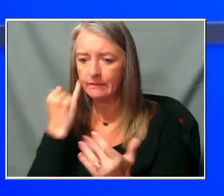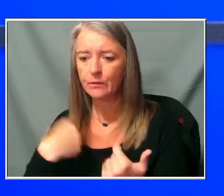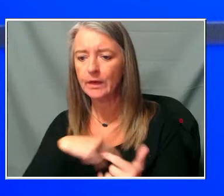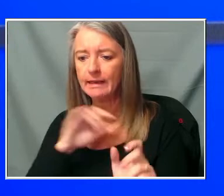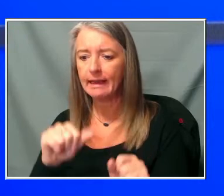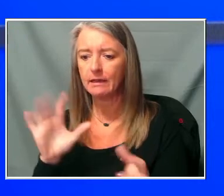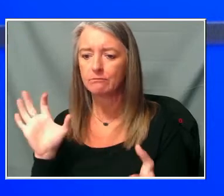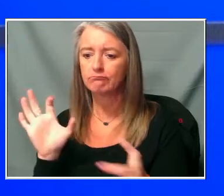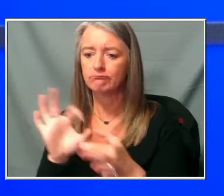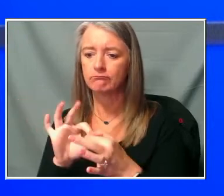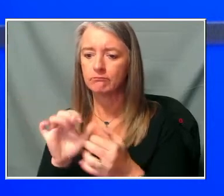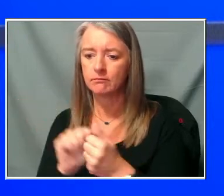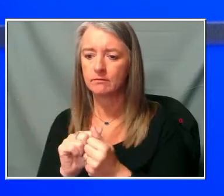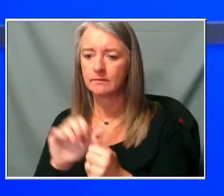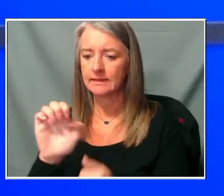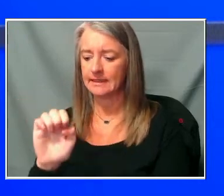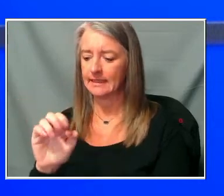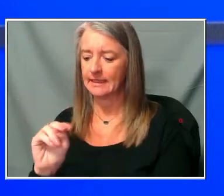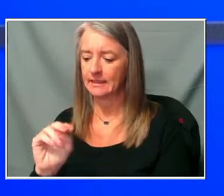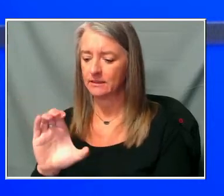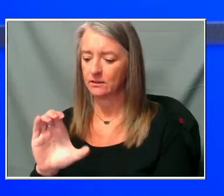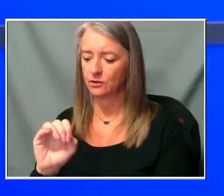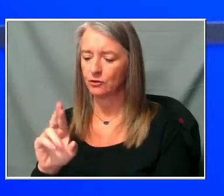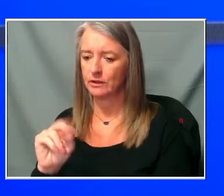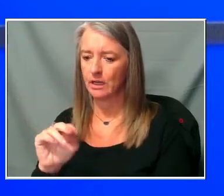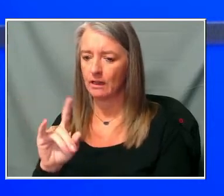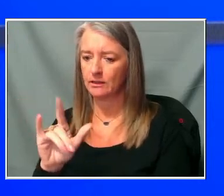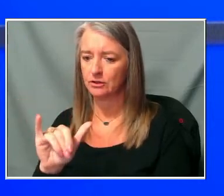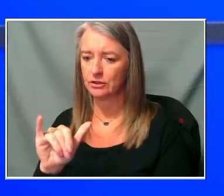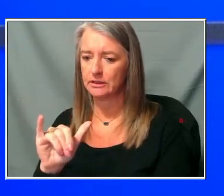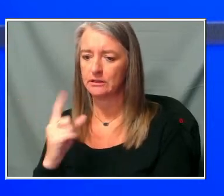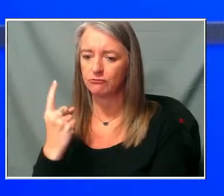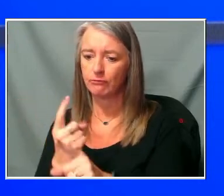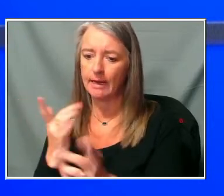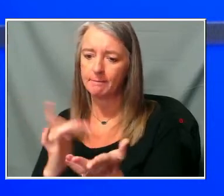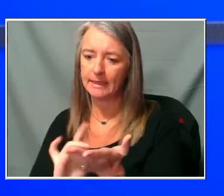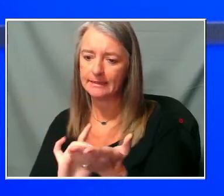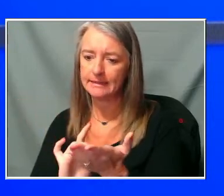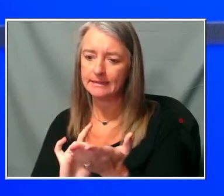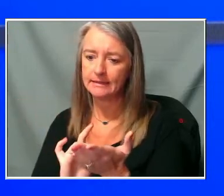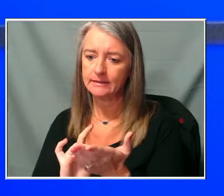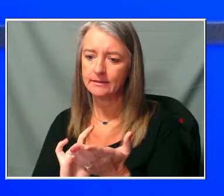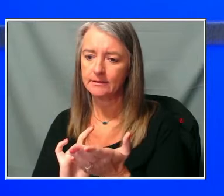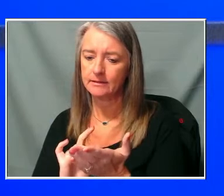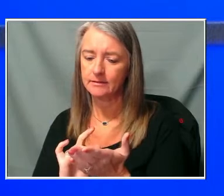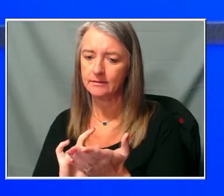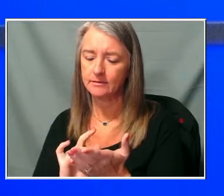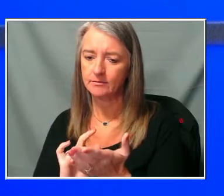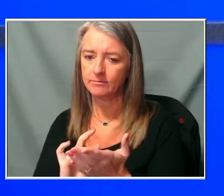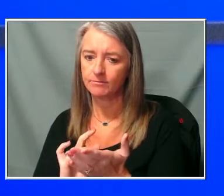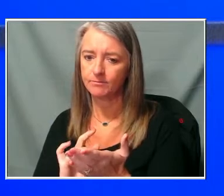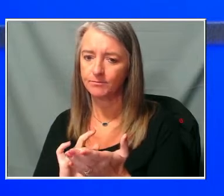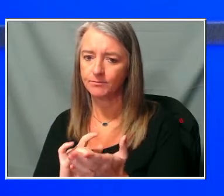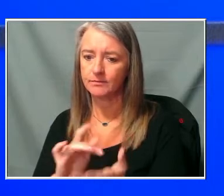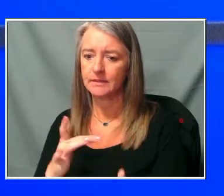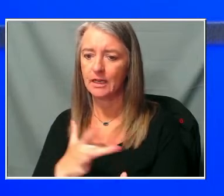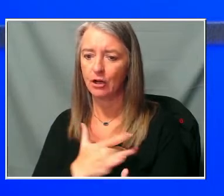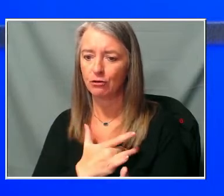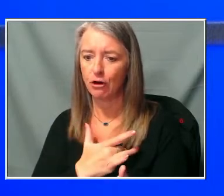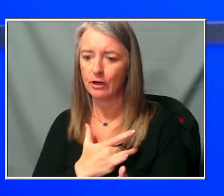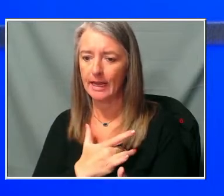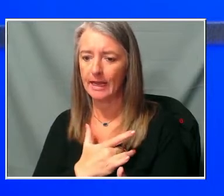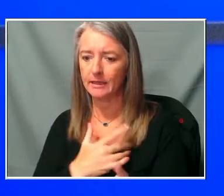up with endocrine, making sure I'm on the right medications. Of course, my late phase effects, I had a cardiac arrest, much like